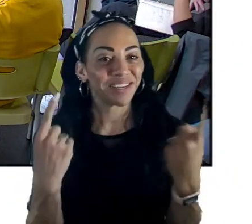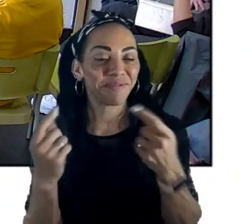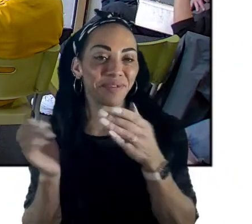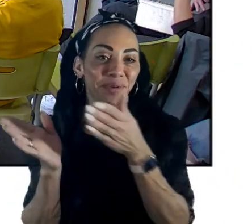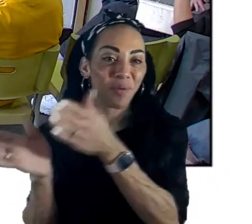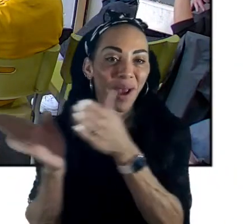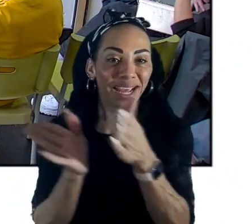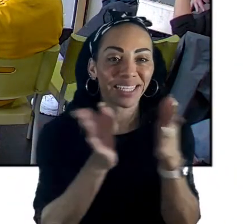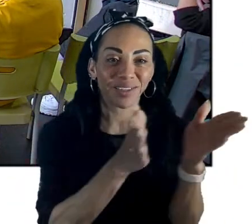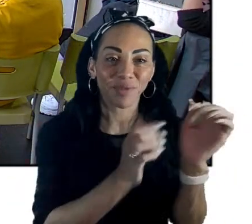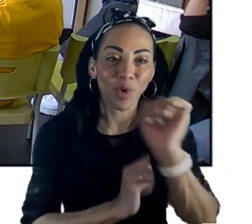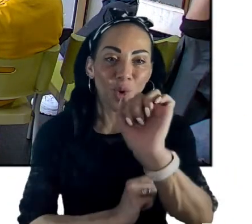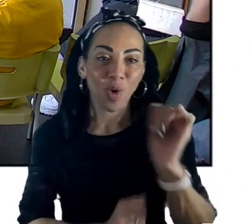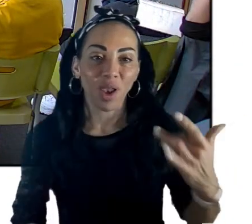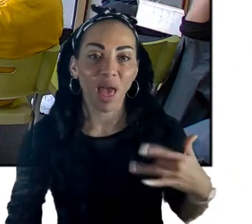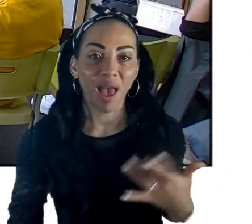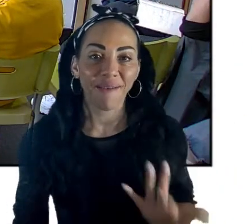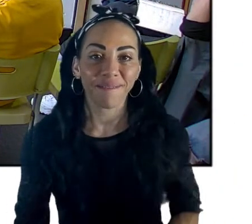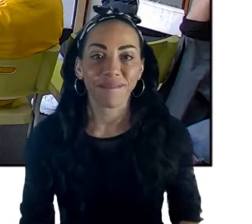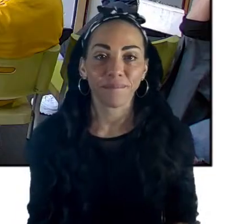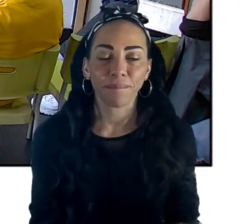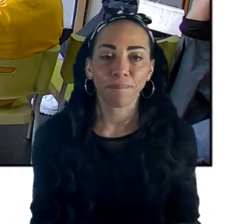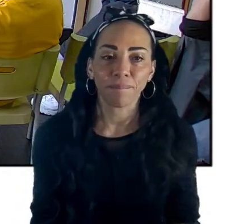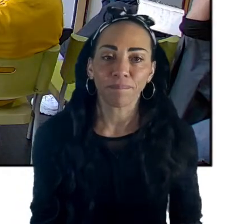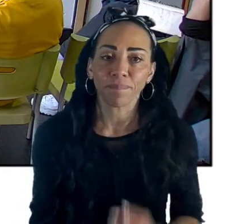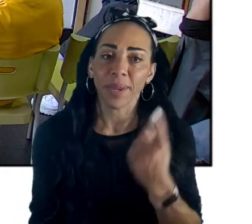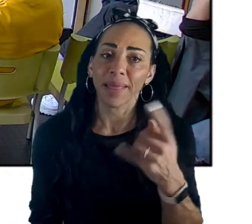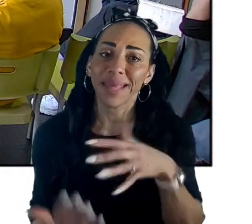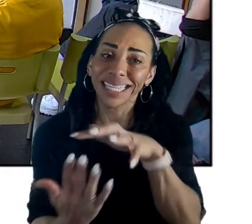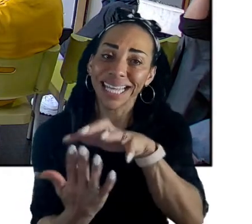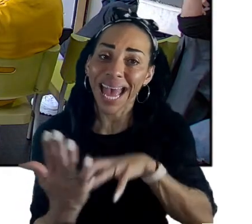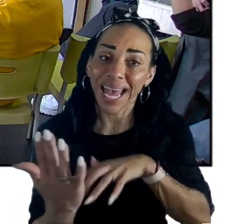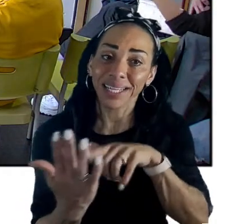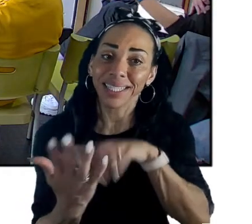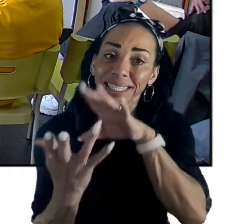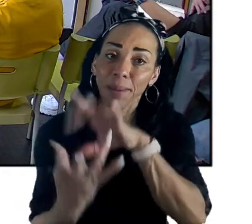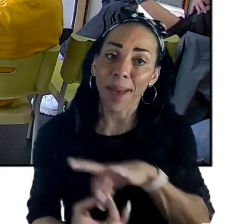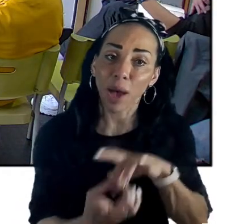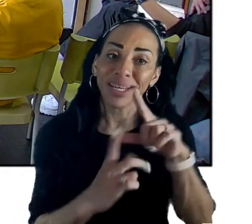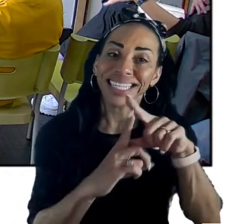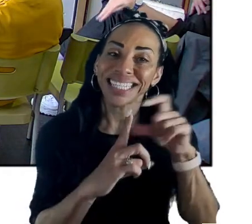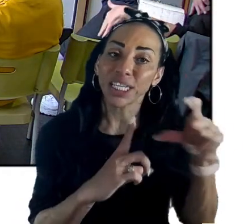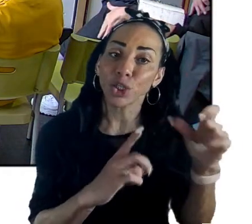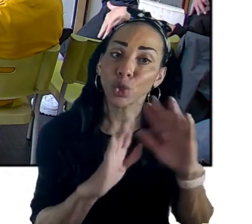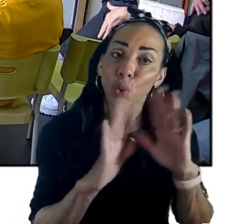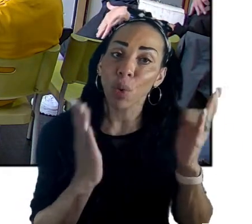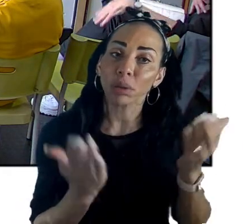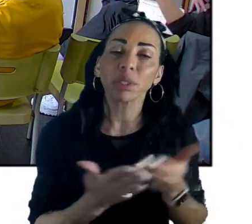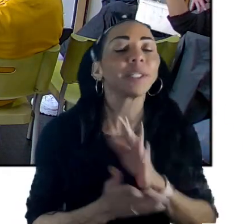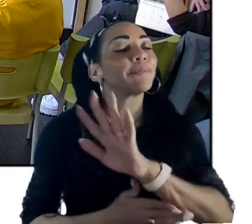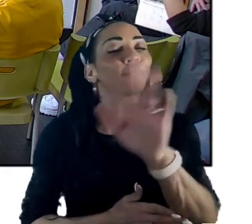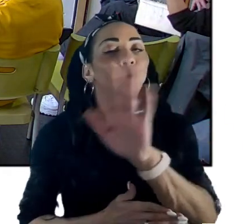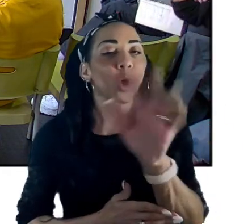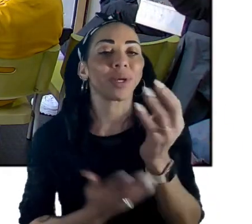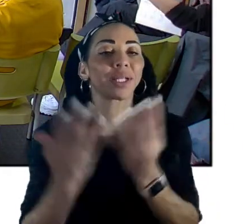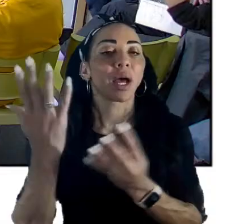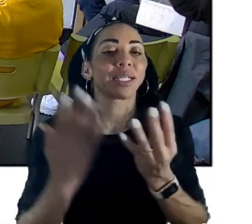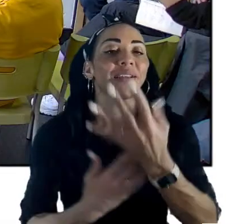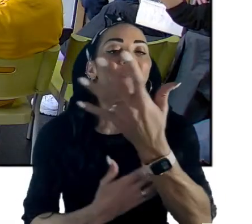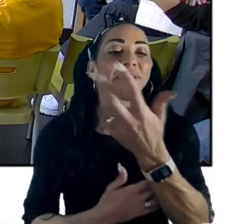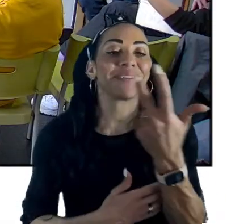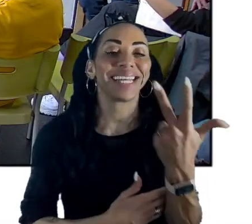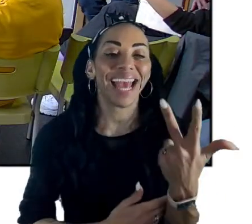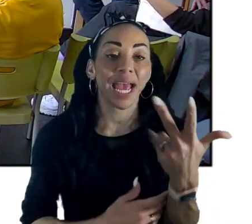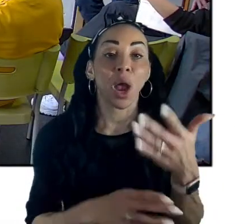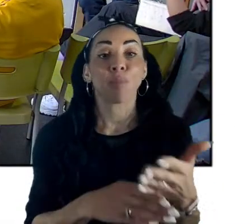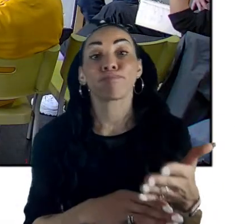of... and does this text, is it about the digital world, or is it about this is 1958. Oh, yeah. So this is well